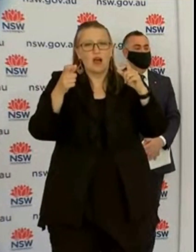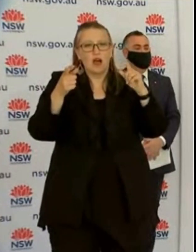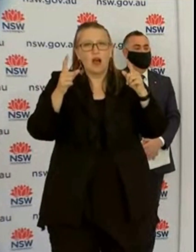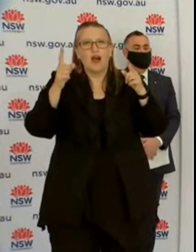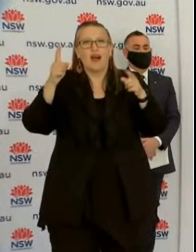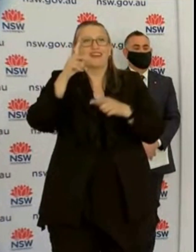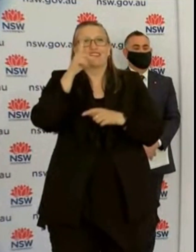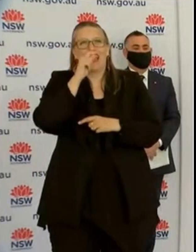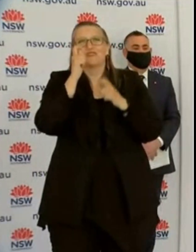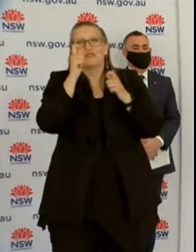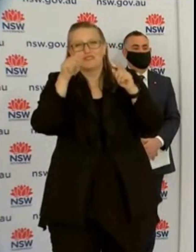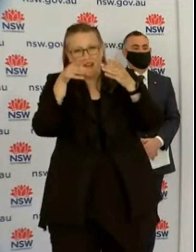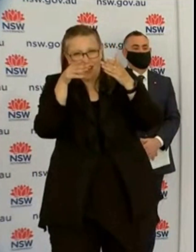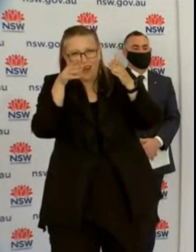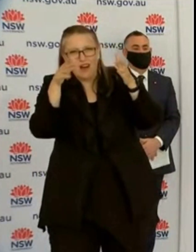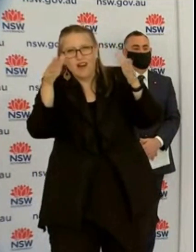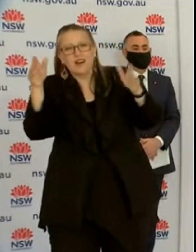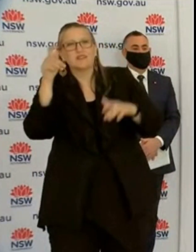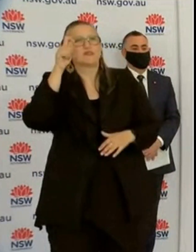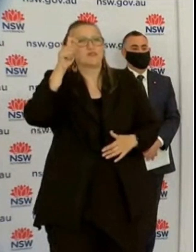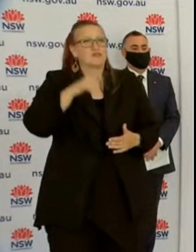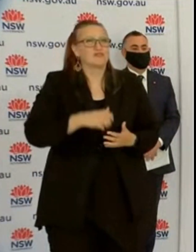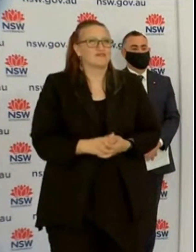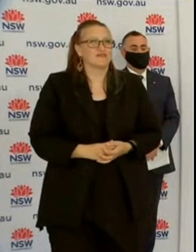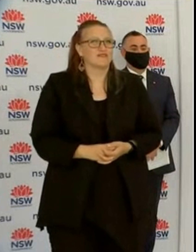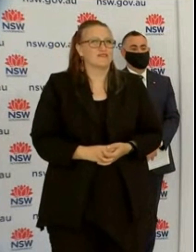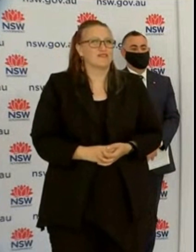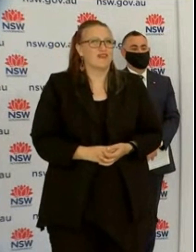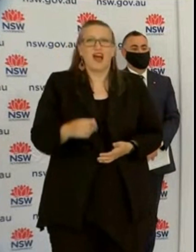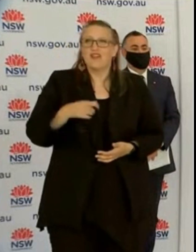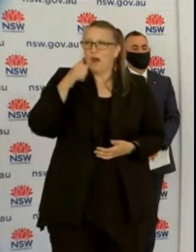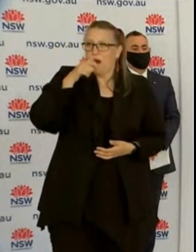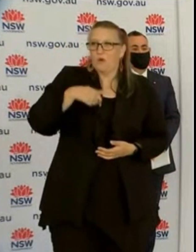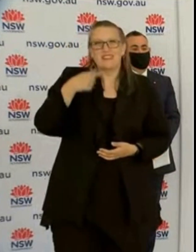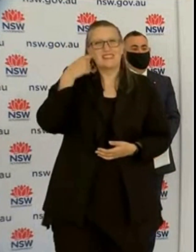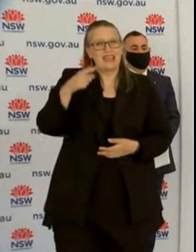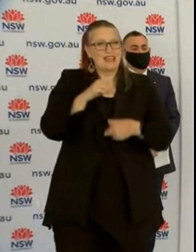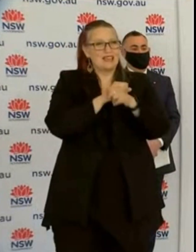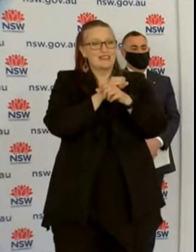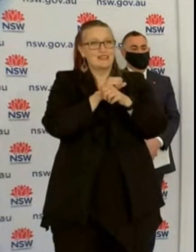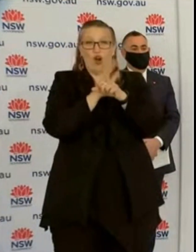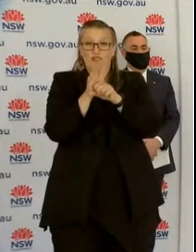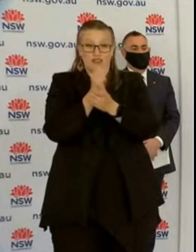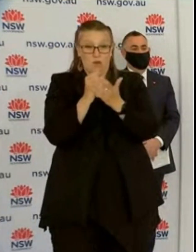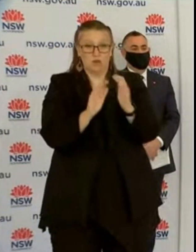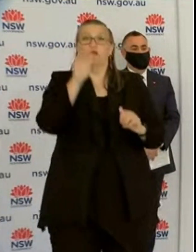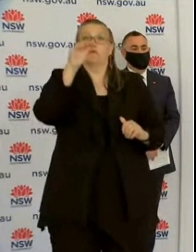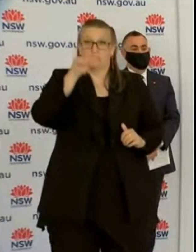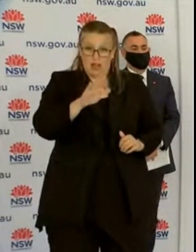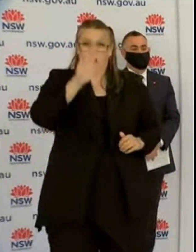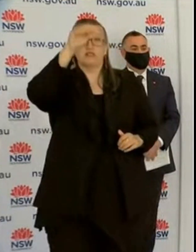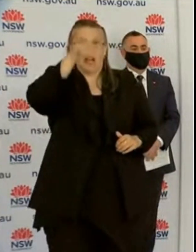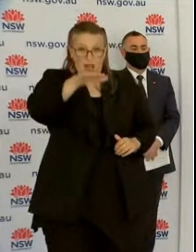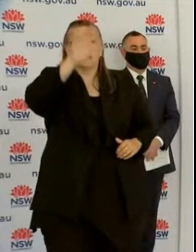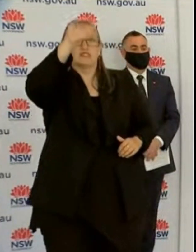the trends that we're seeing, and we obviously want to see those trends concerned. So even though we're seeing case numbers very volatile, and as the modelling showed, we're